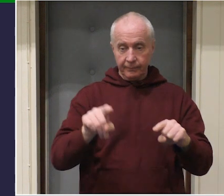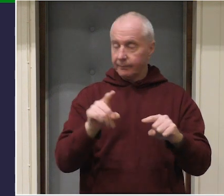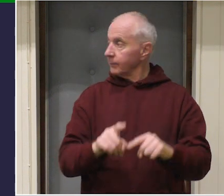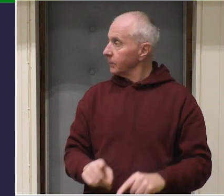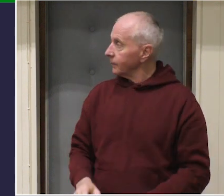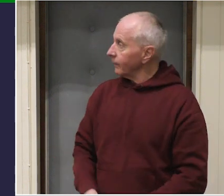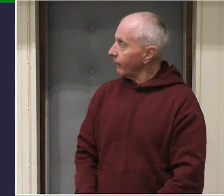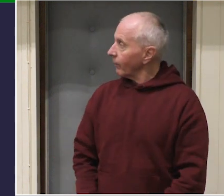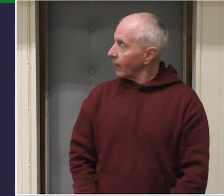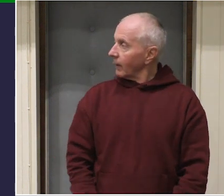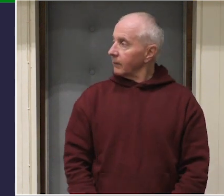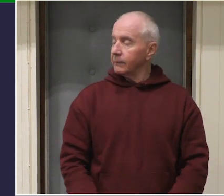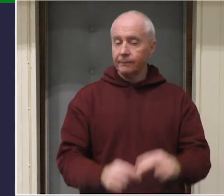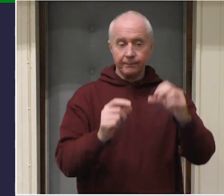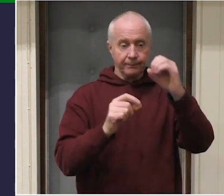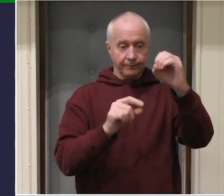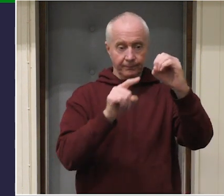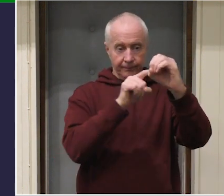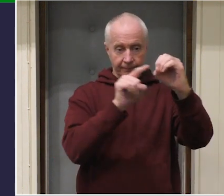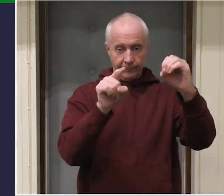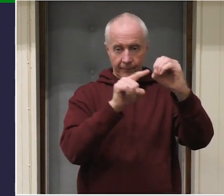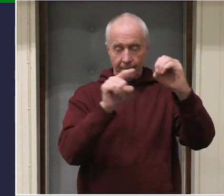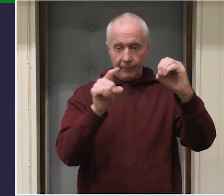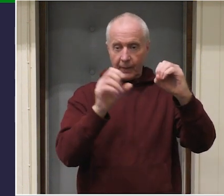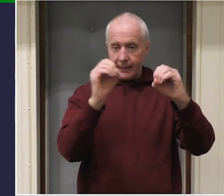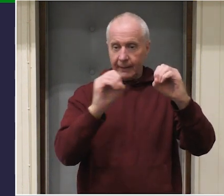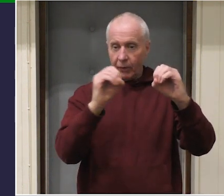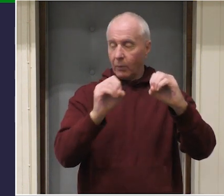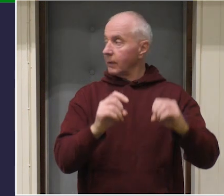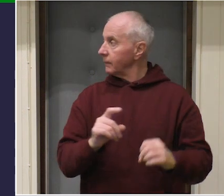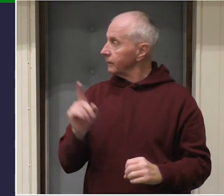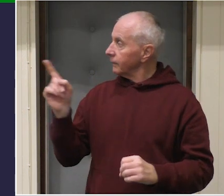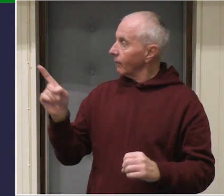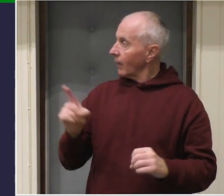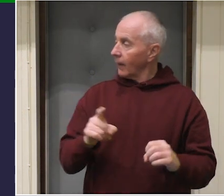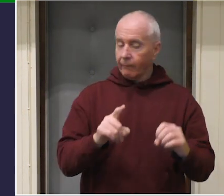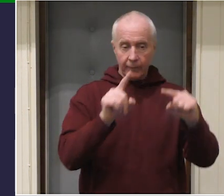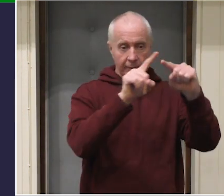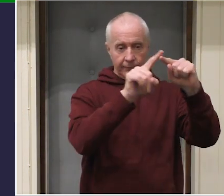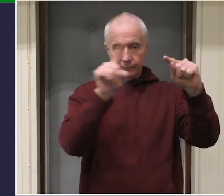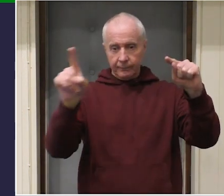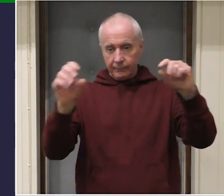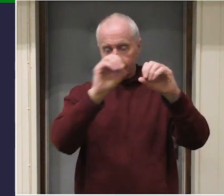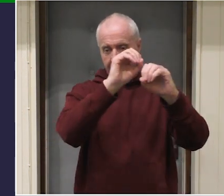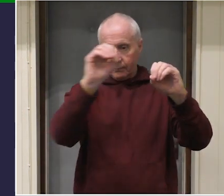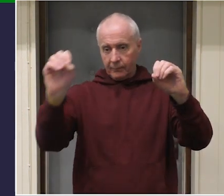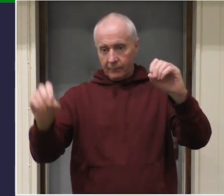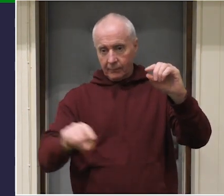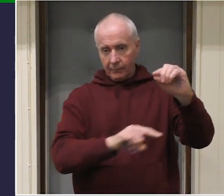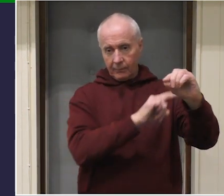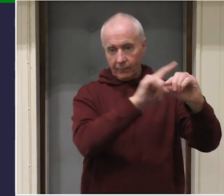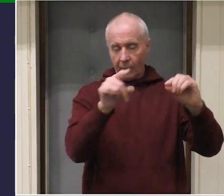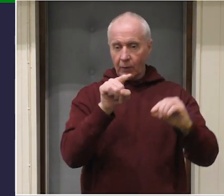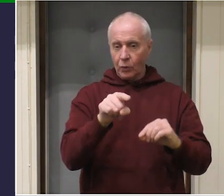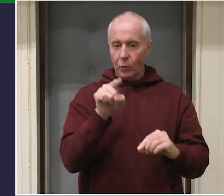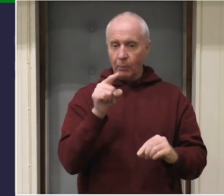that's got an eccentricity of 0. If I draw quite a flattened one, I have an eccentricity of 0.5.